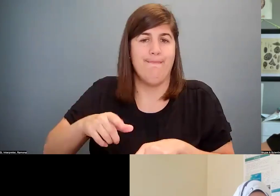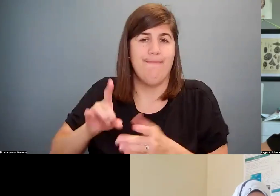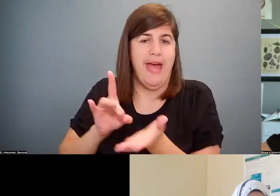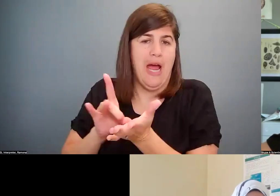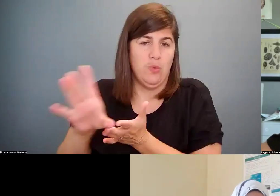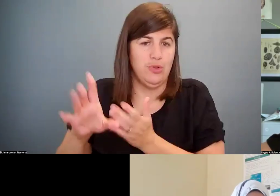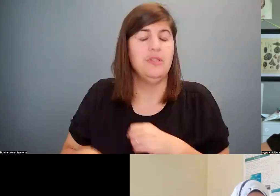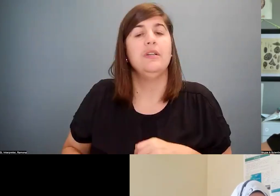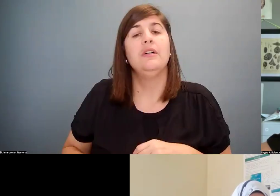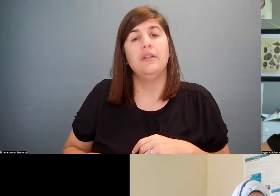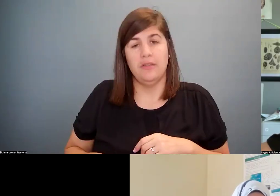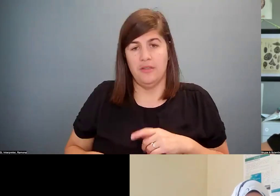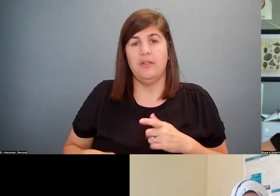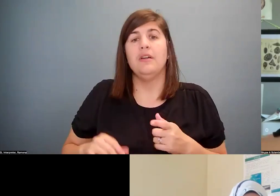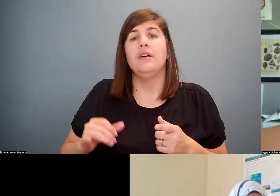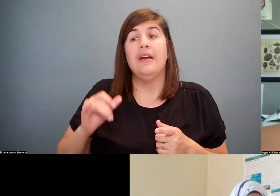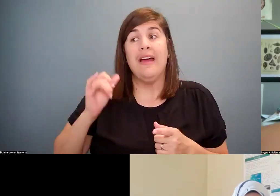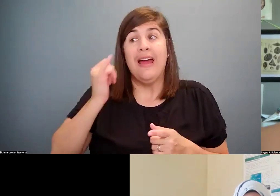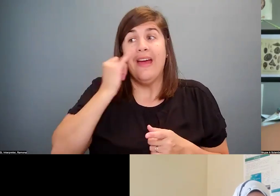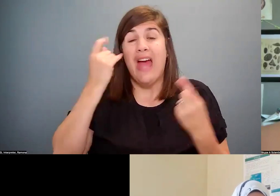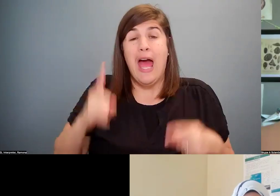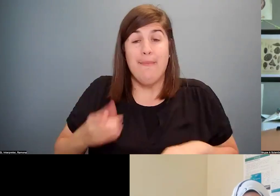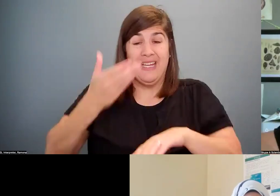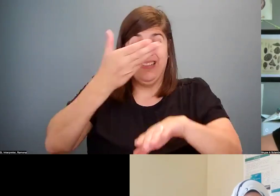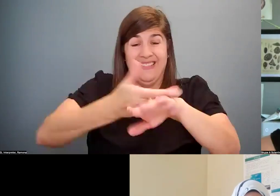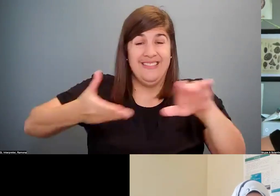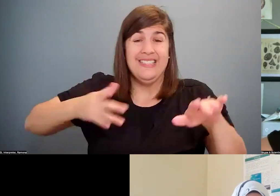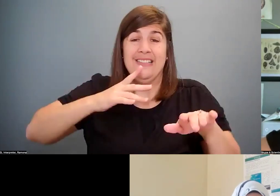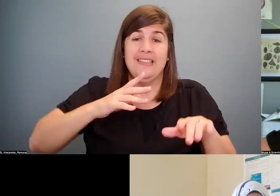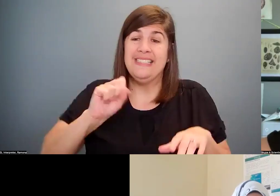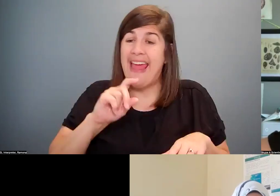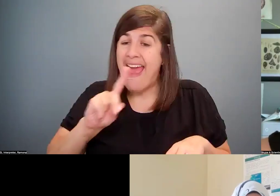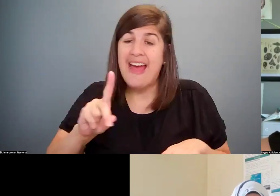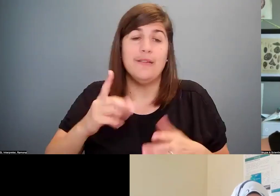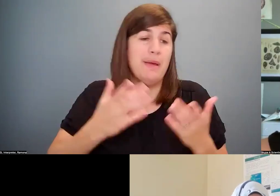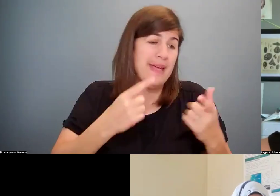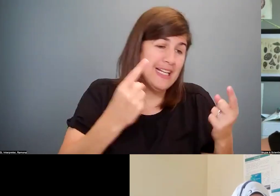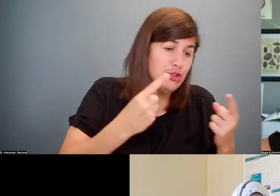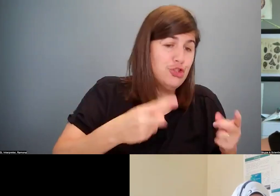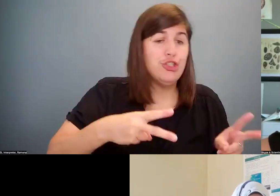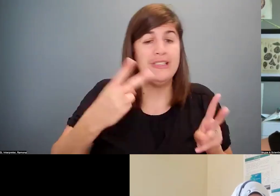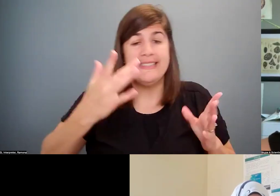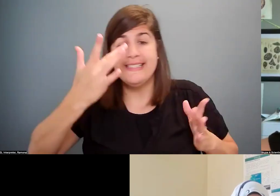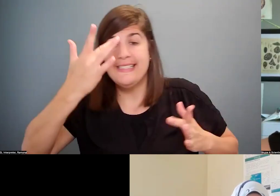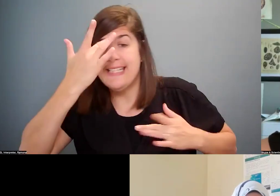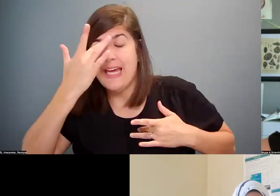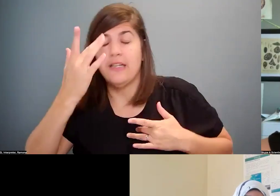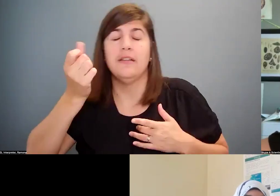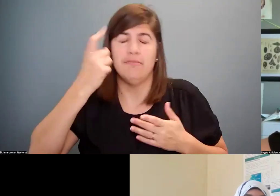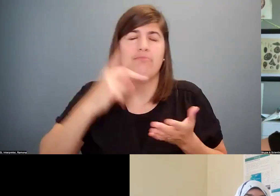when a whale gets beached, it's usually sick or ill, injured in some way. So it's usually not going to survive very